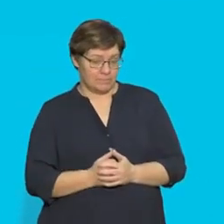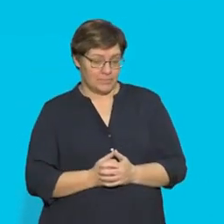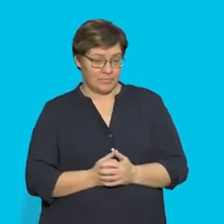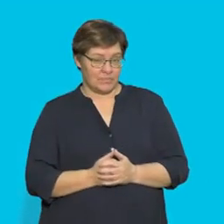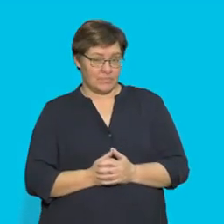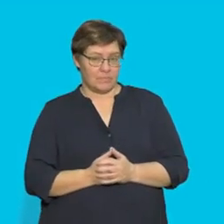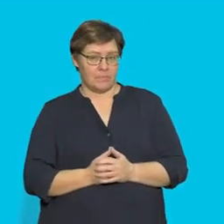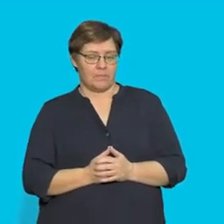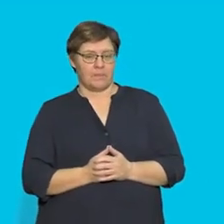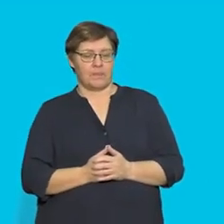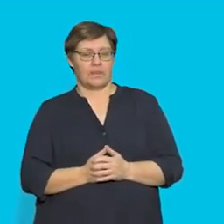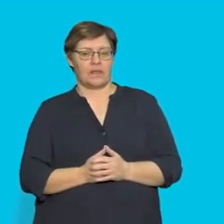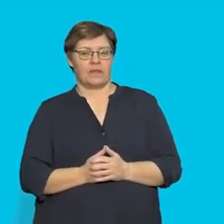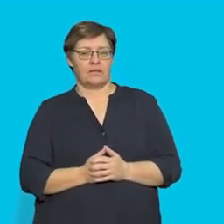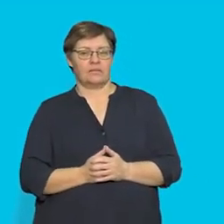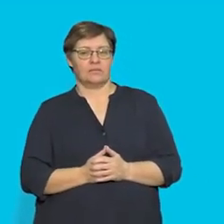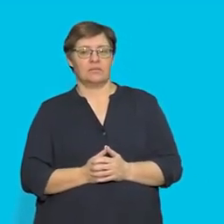recap.